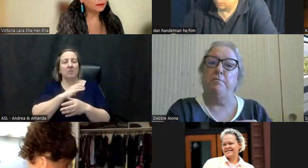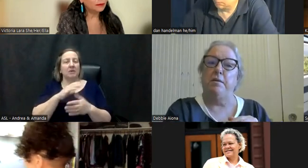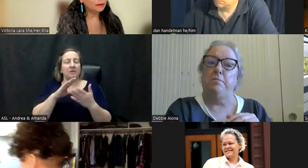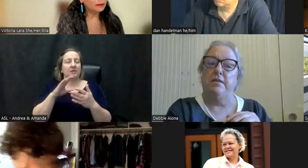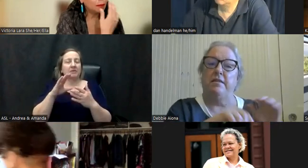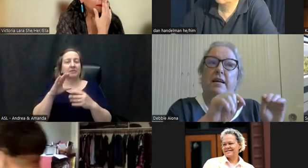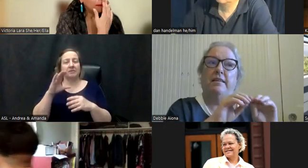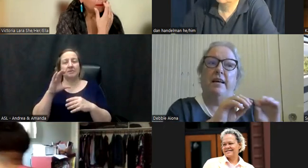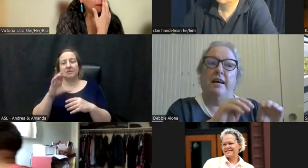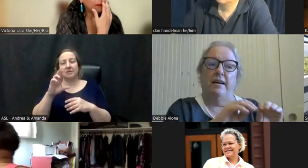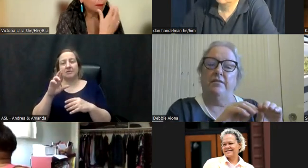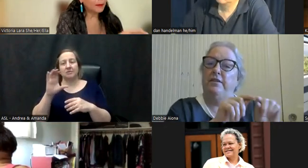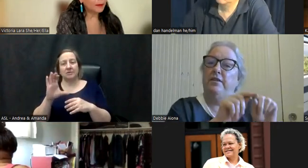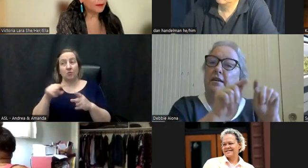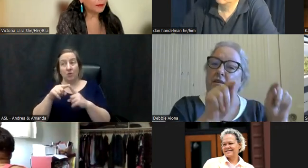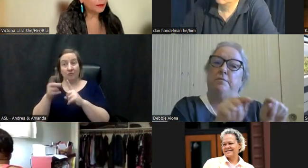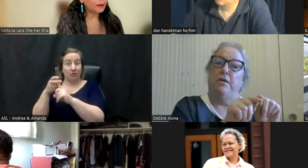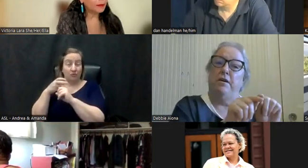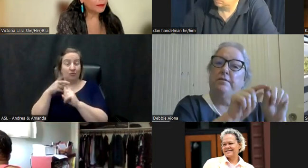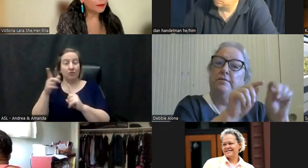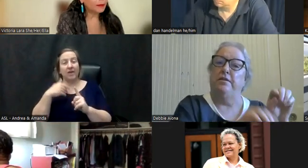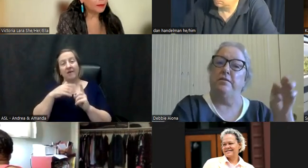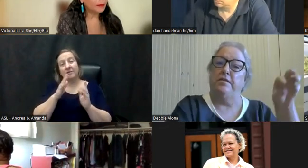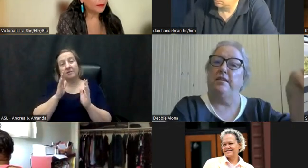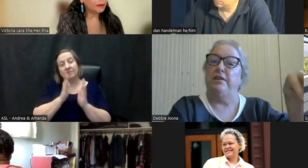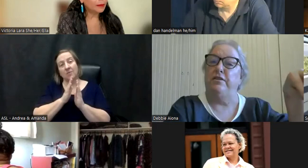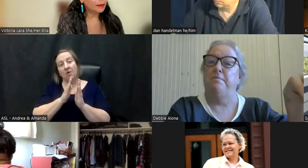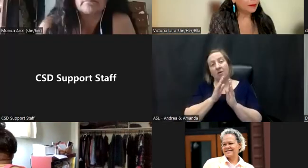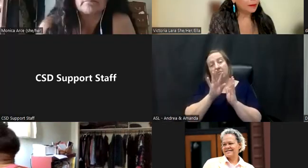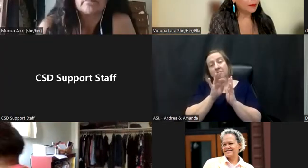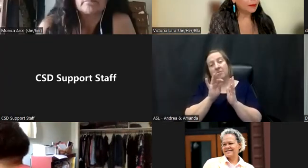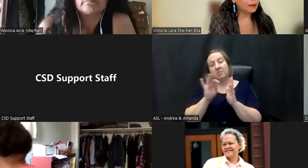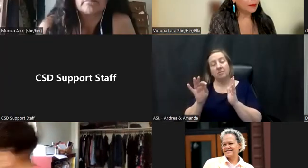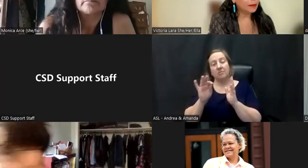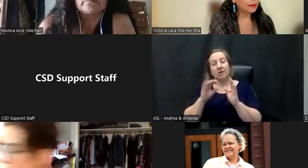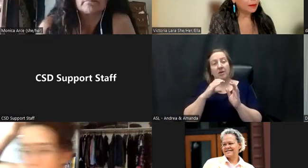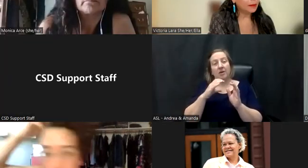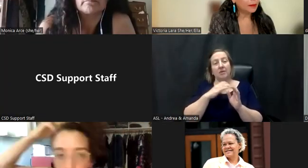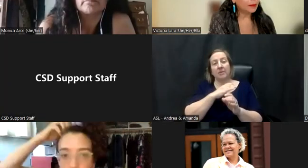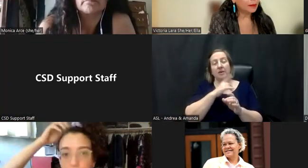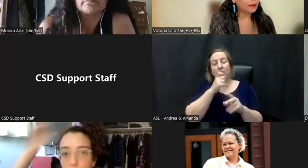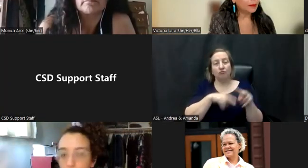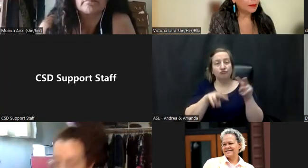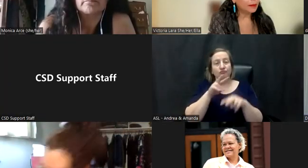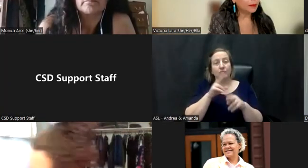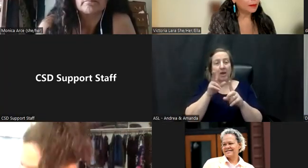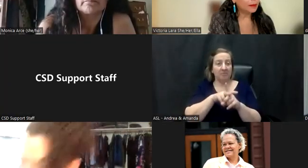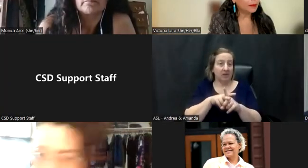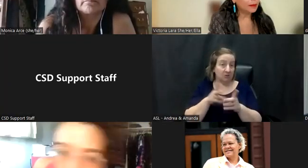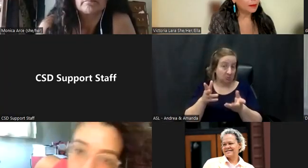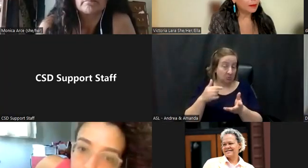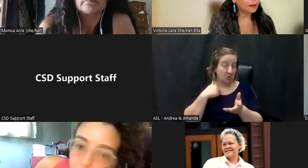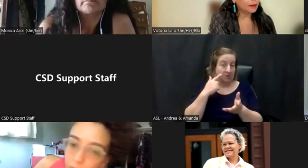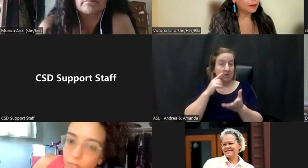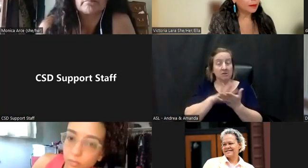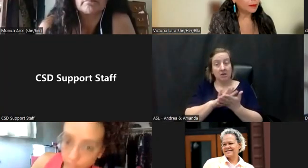CRC members, they have a small selection committee that reviews applications, and so I think it's sort of